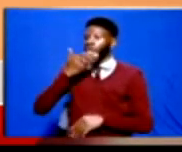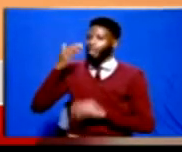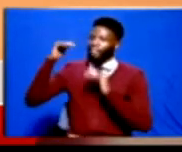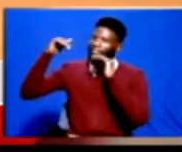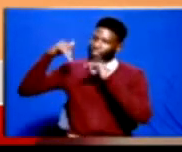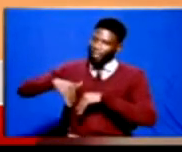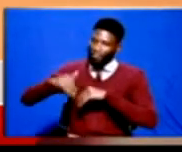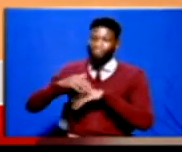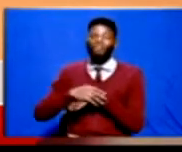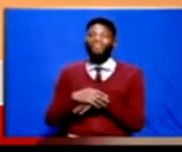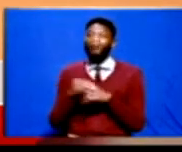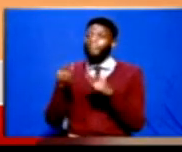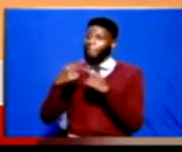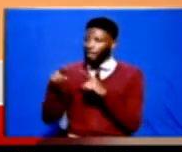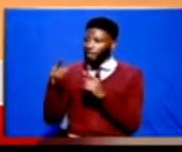but is there any hope